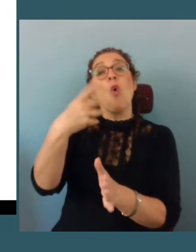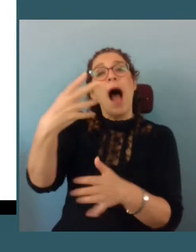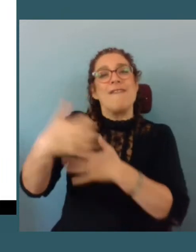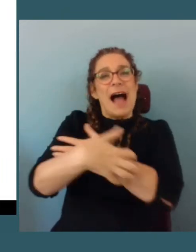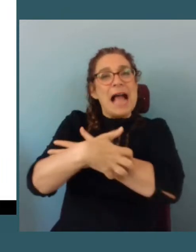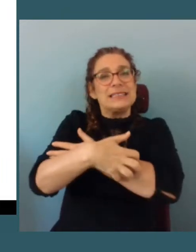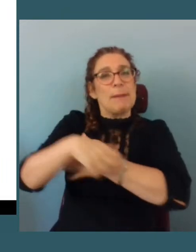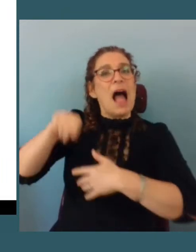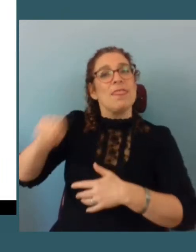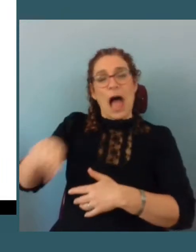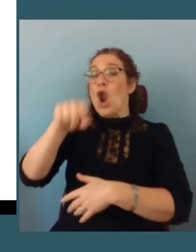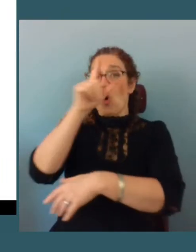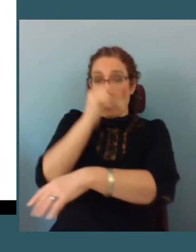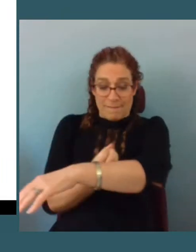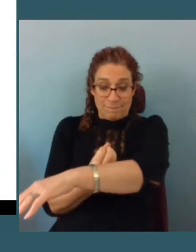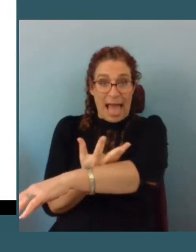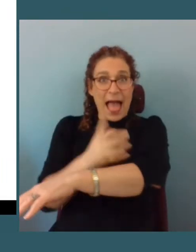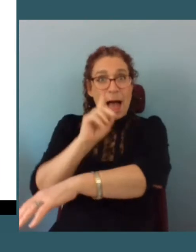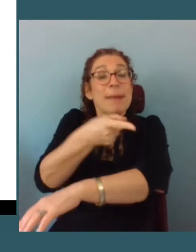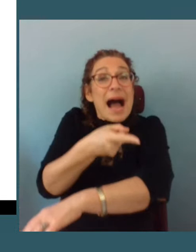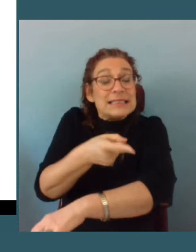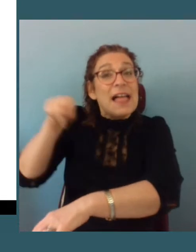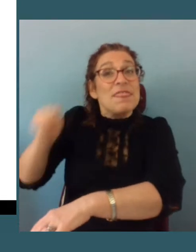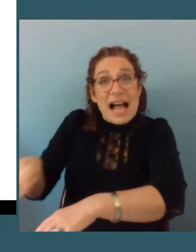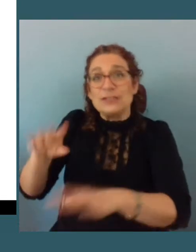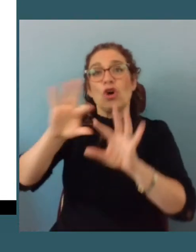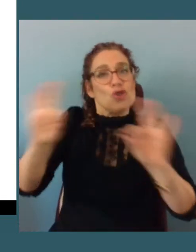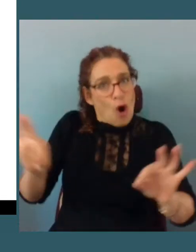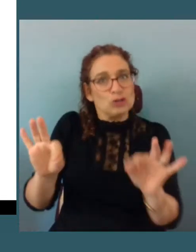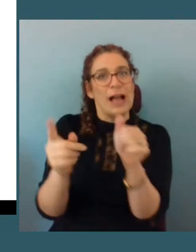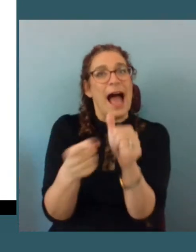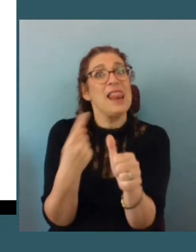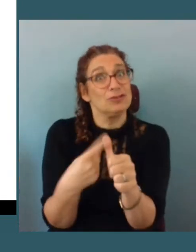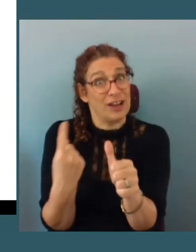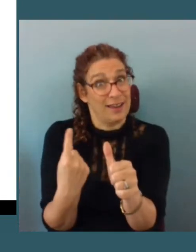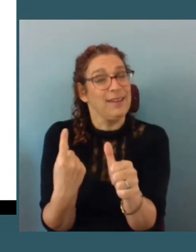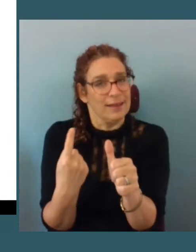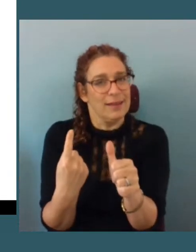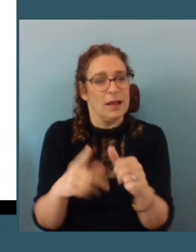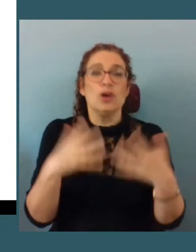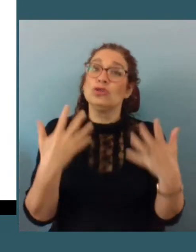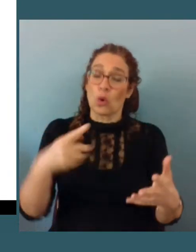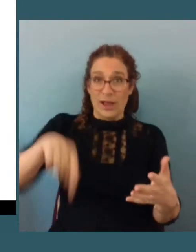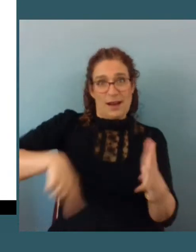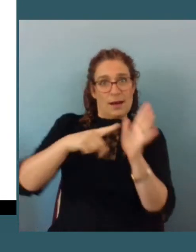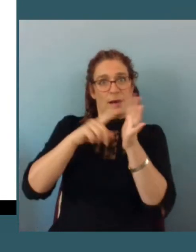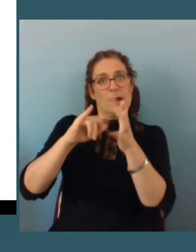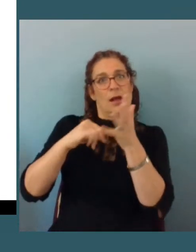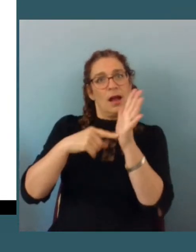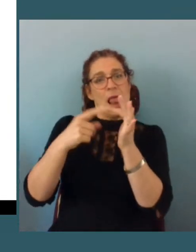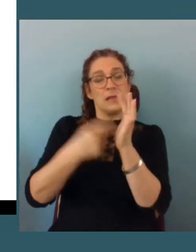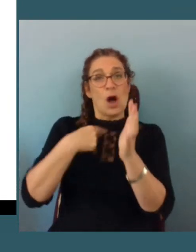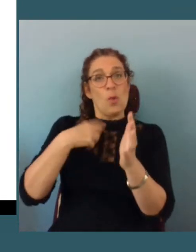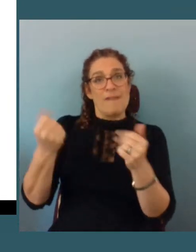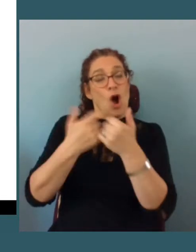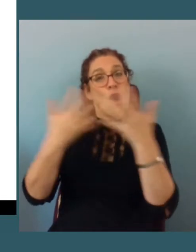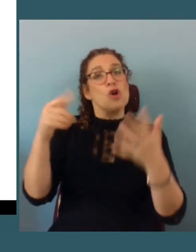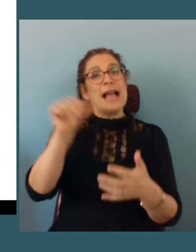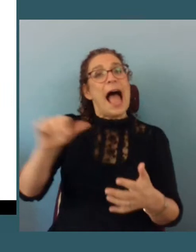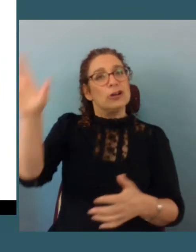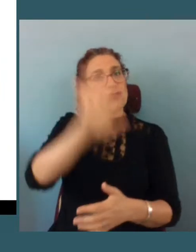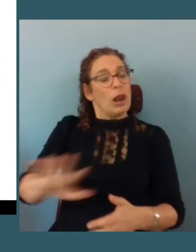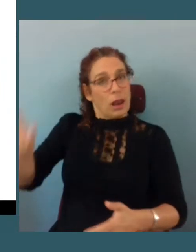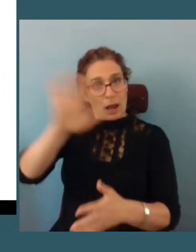not allergy. And I think more so, in Leicester, we have quite a big Asian population, so we see a fair amount